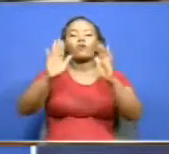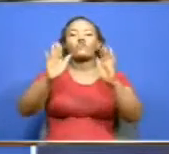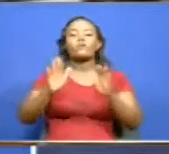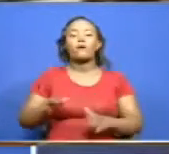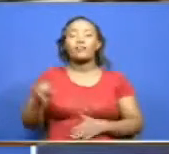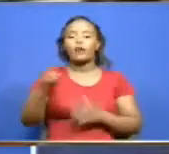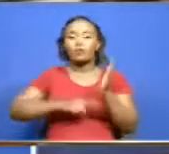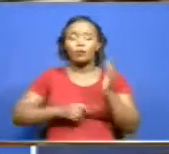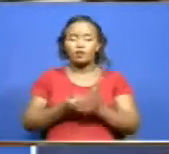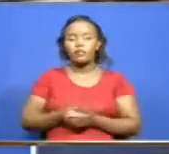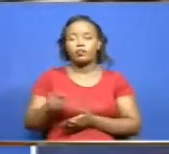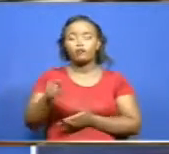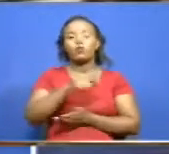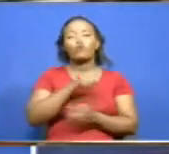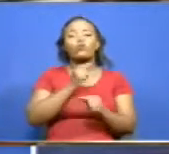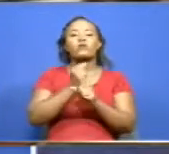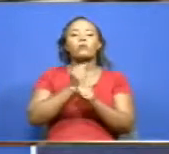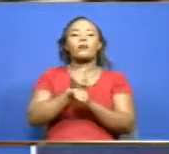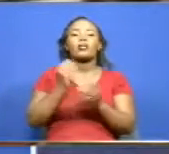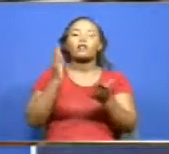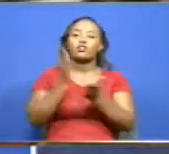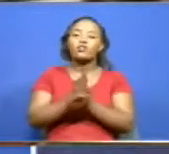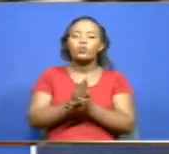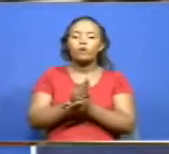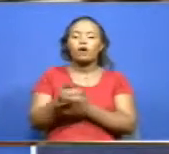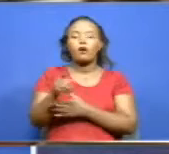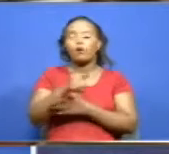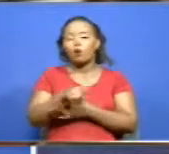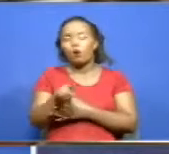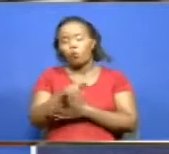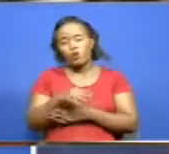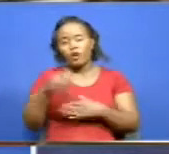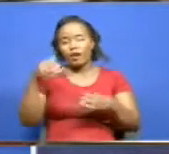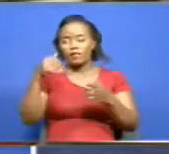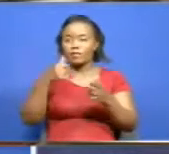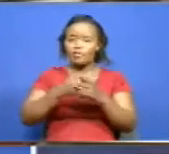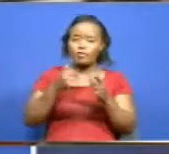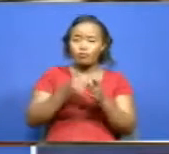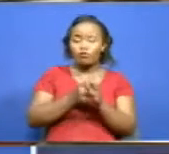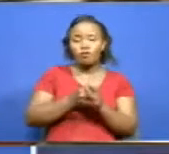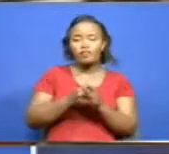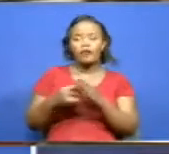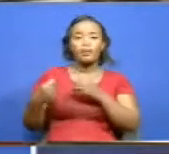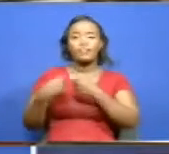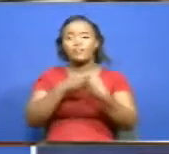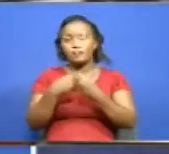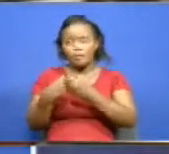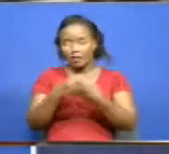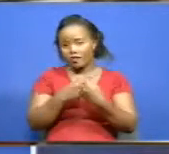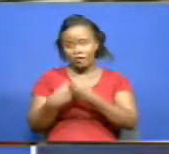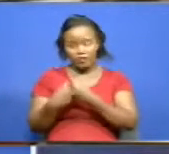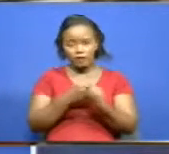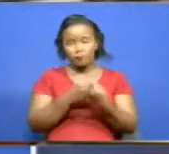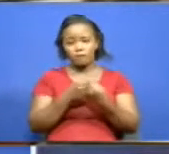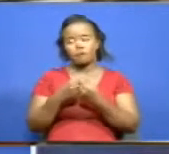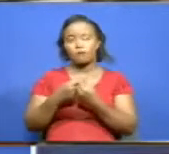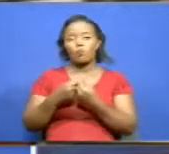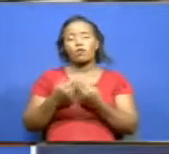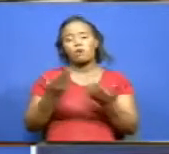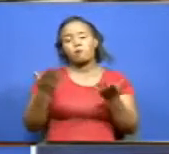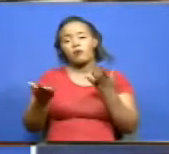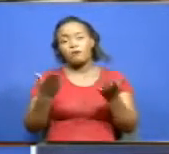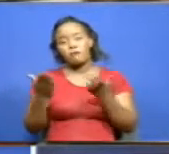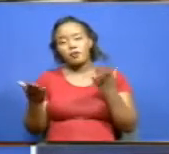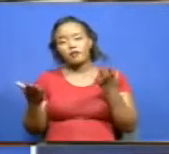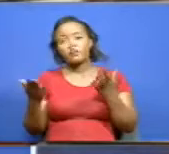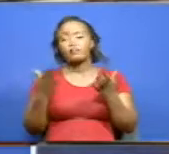up in the rigmaroles of wanting to